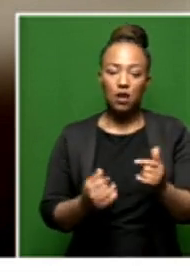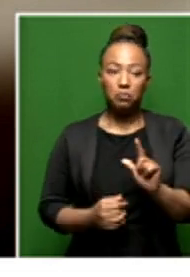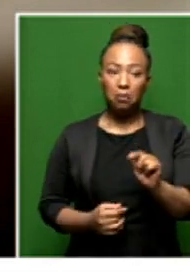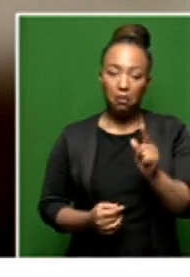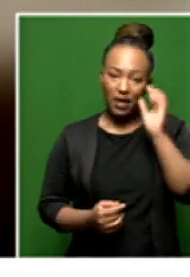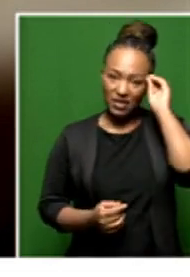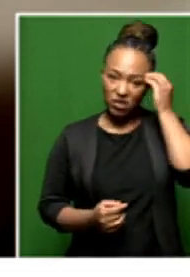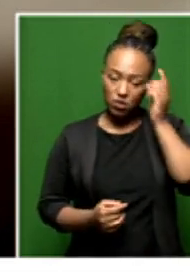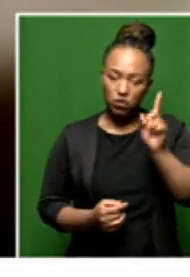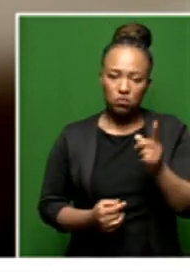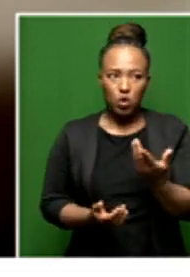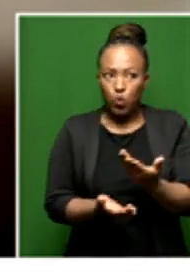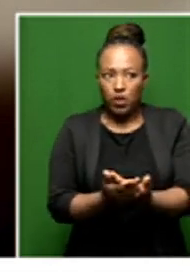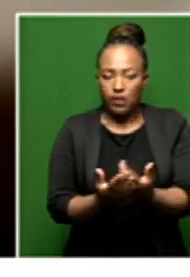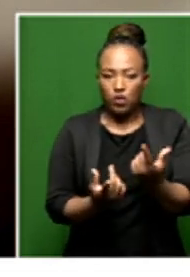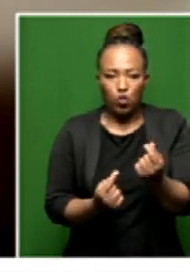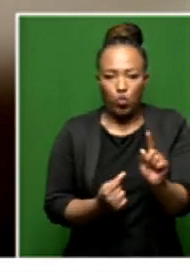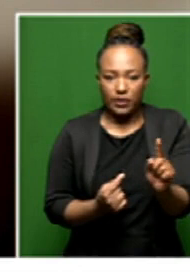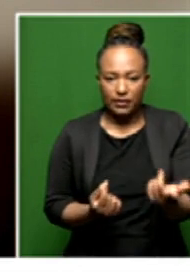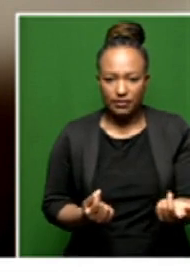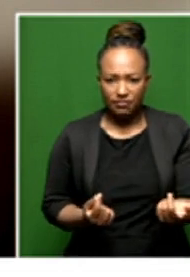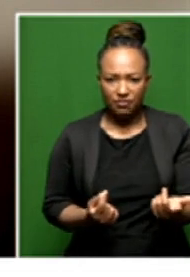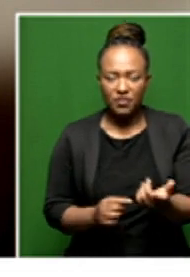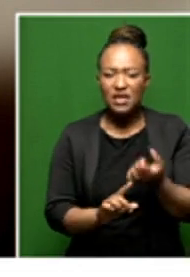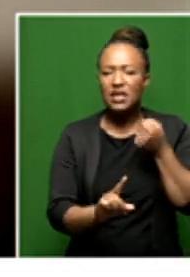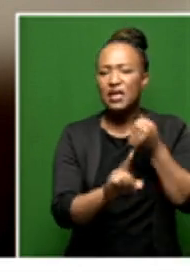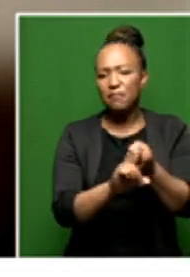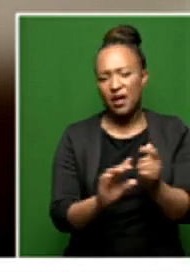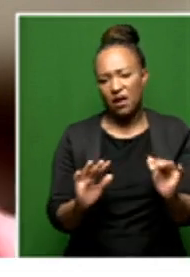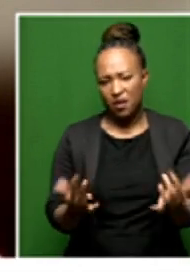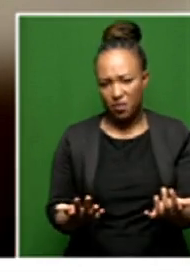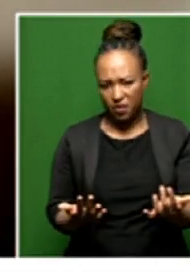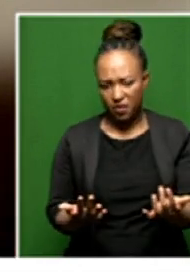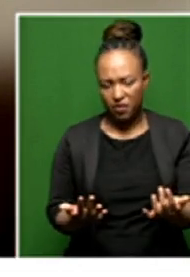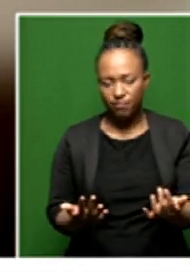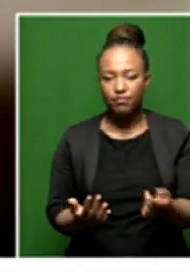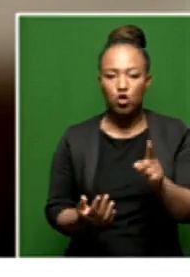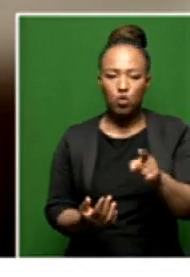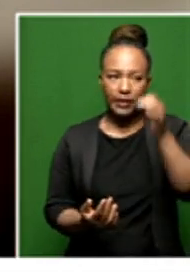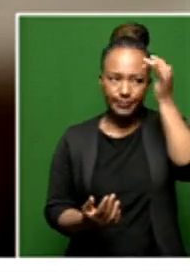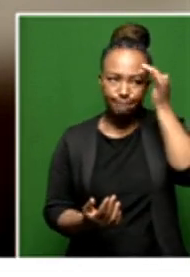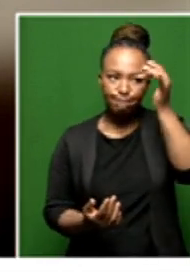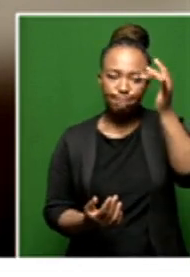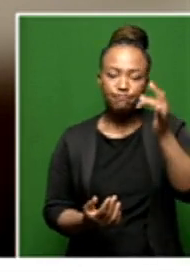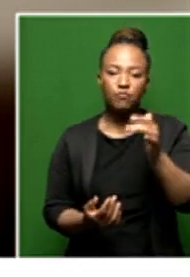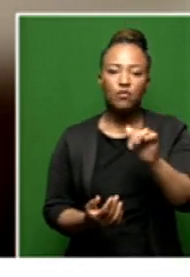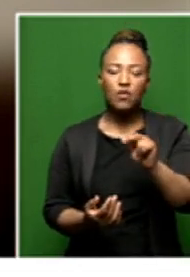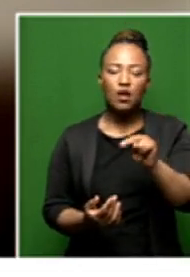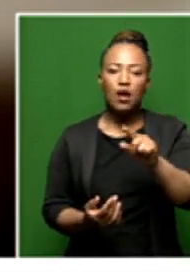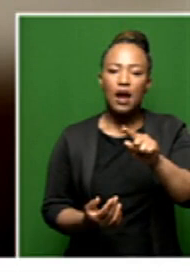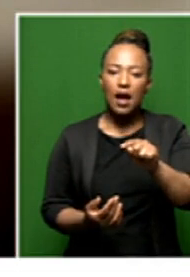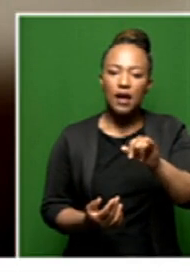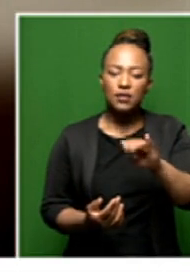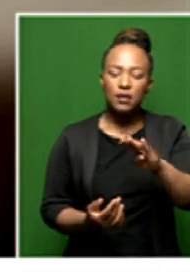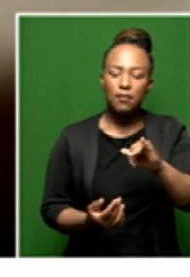viewers is, well, what can you do, right? How can you impact this? One thing is, think of antibiotics as a